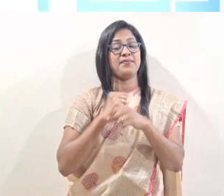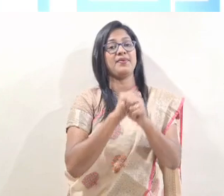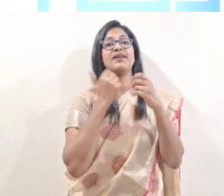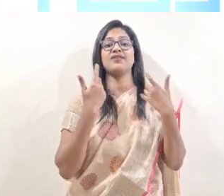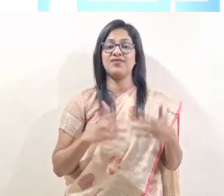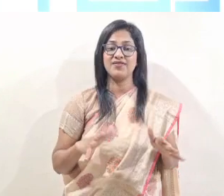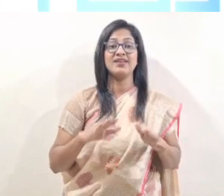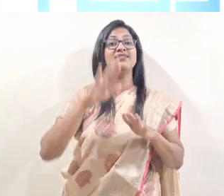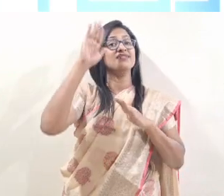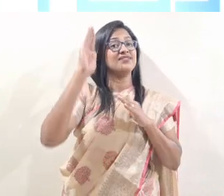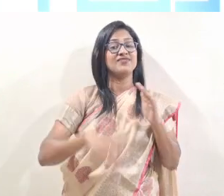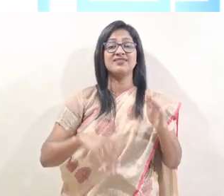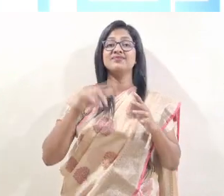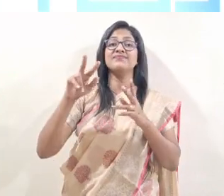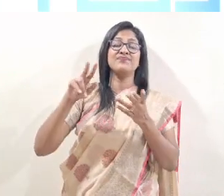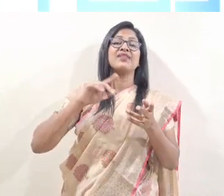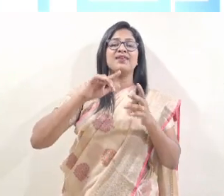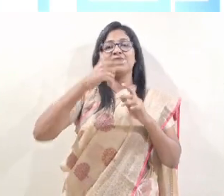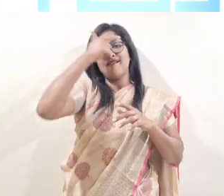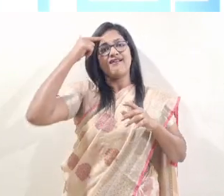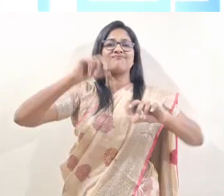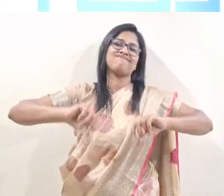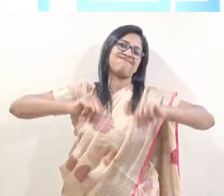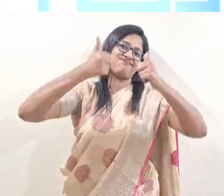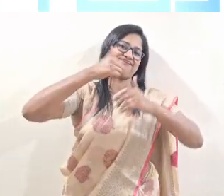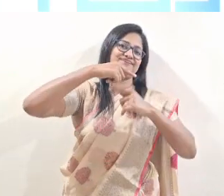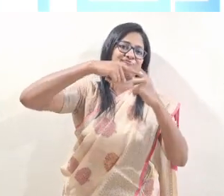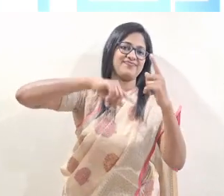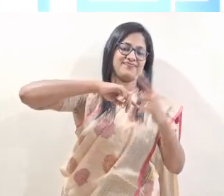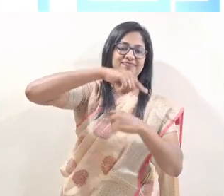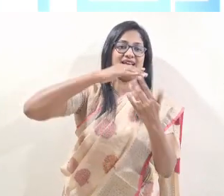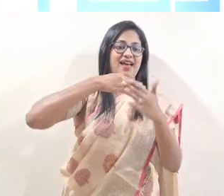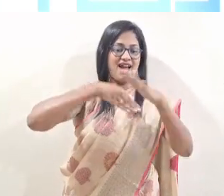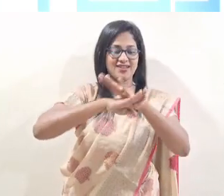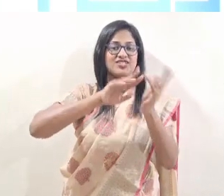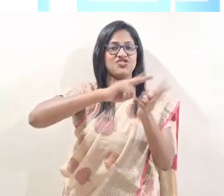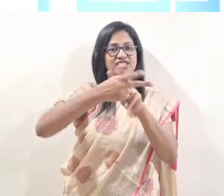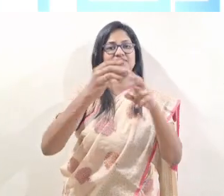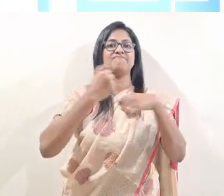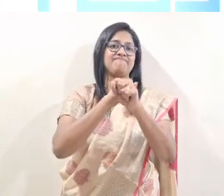station. Nevertheless, the interchange was made, and